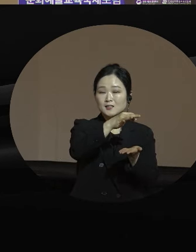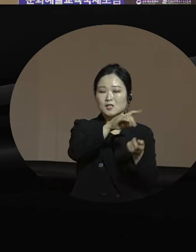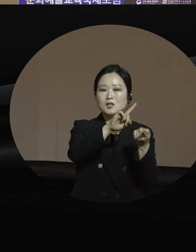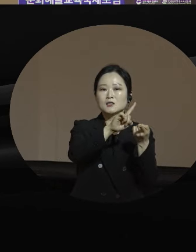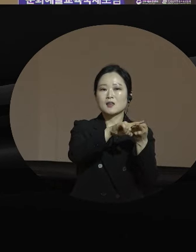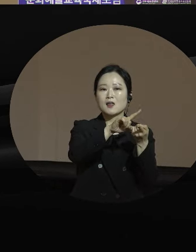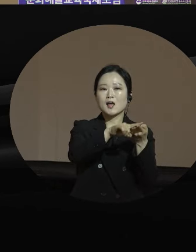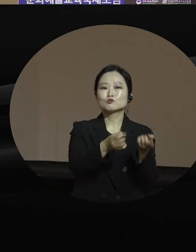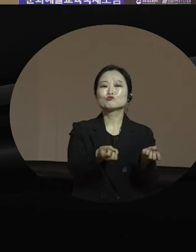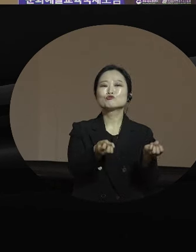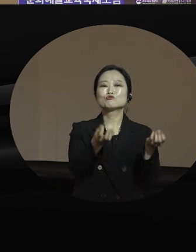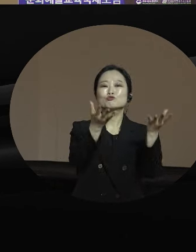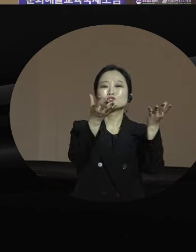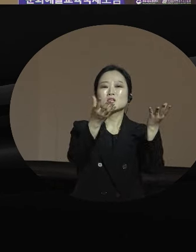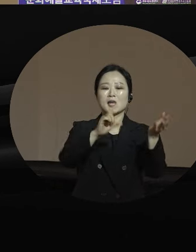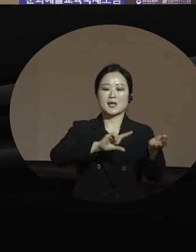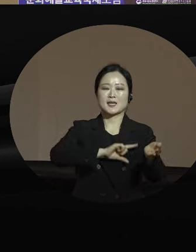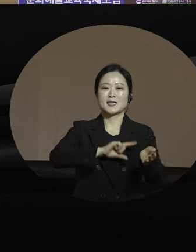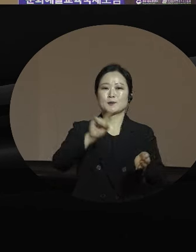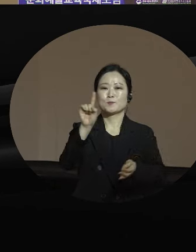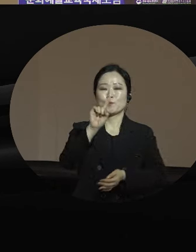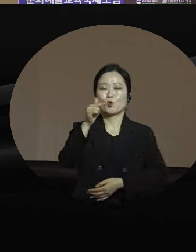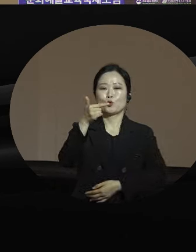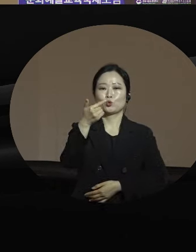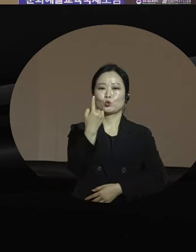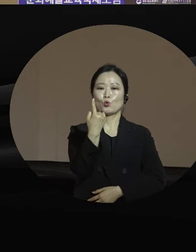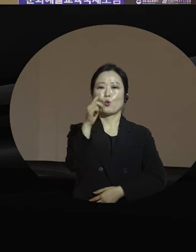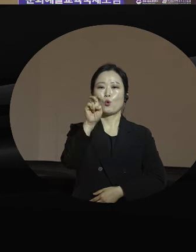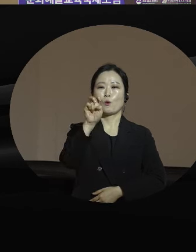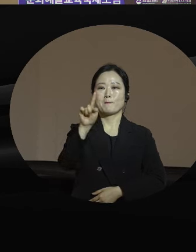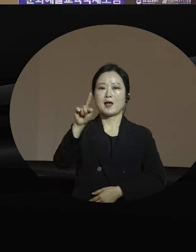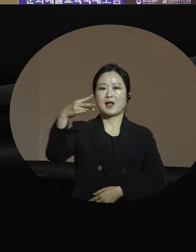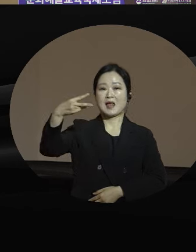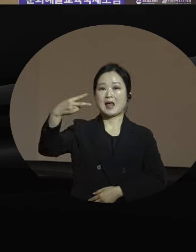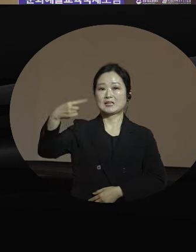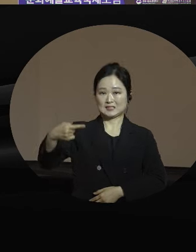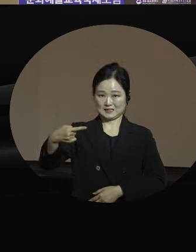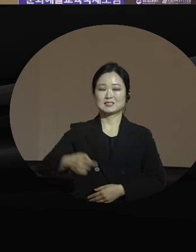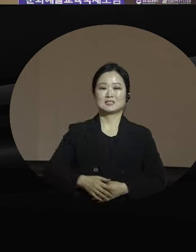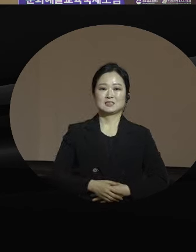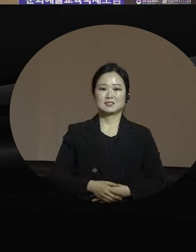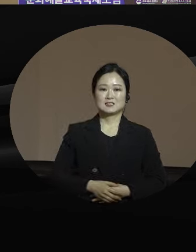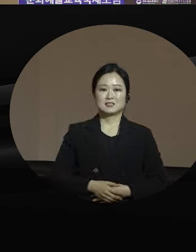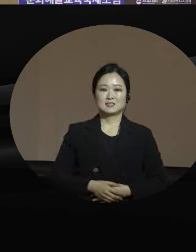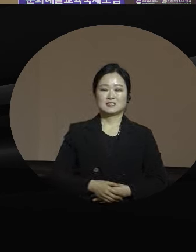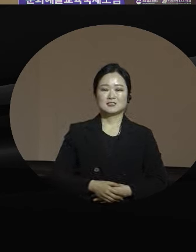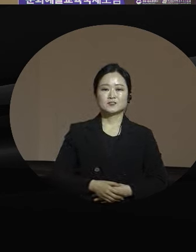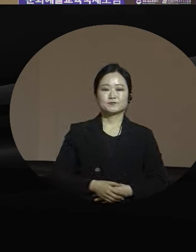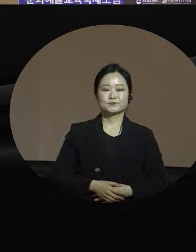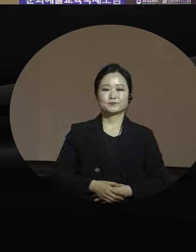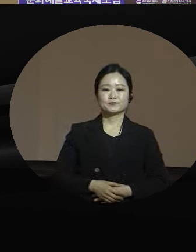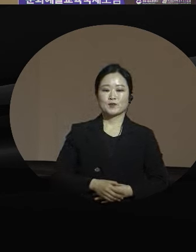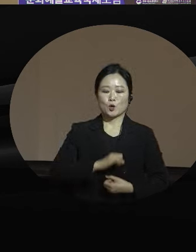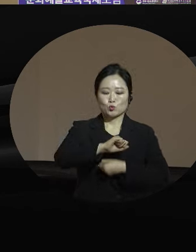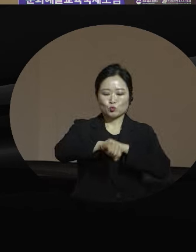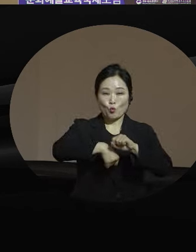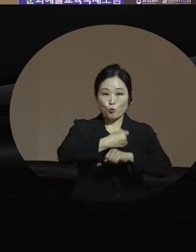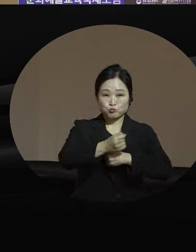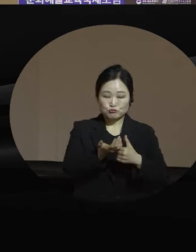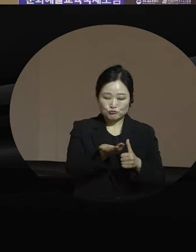But we expanding the last year this festival to be